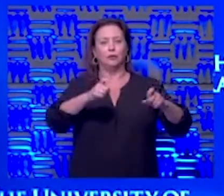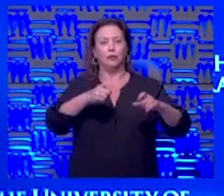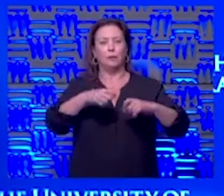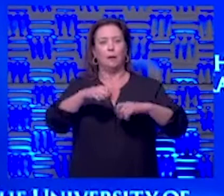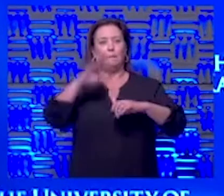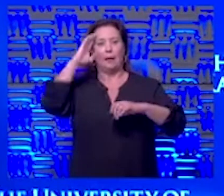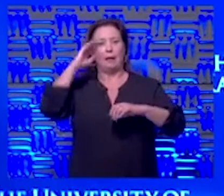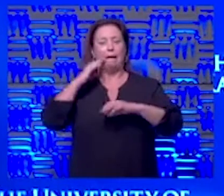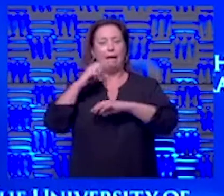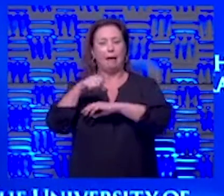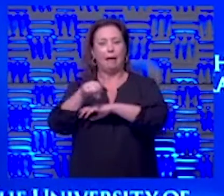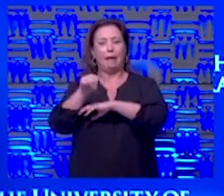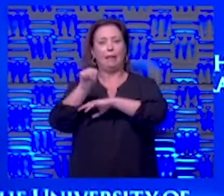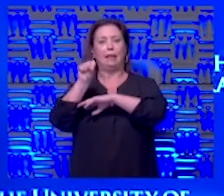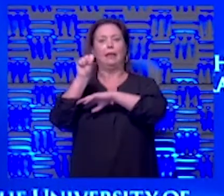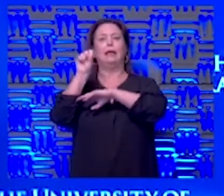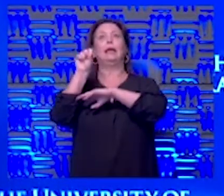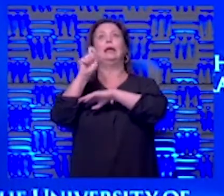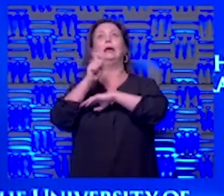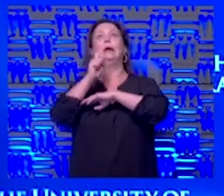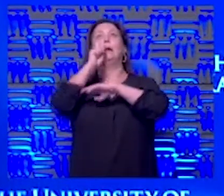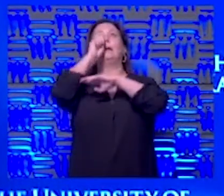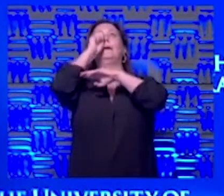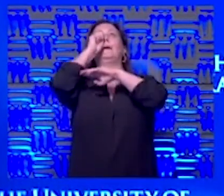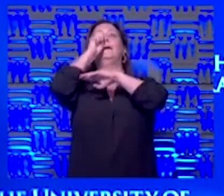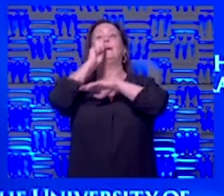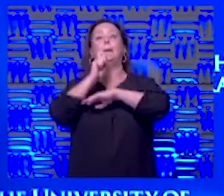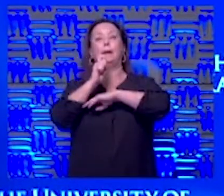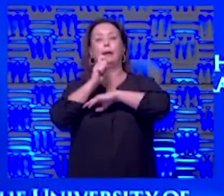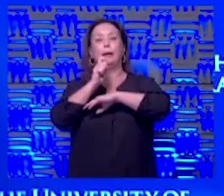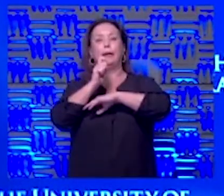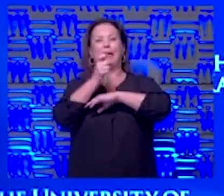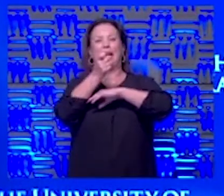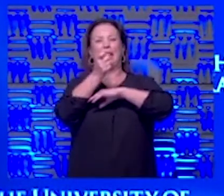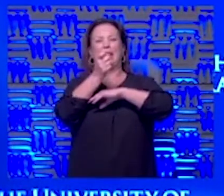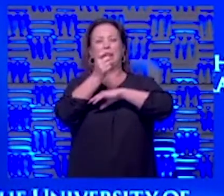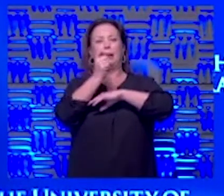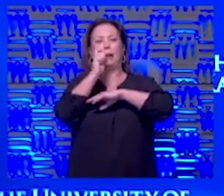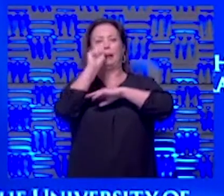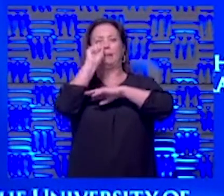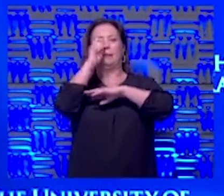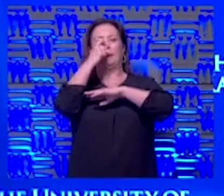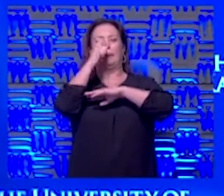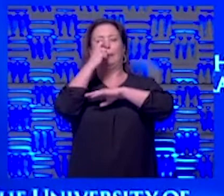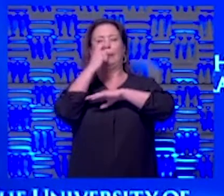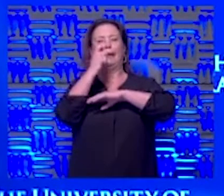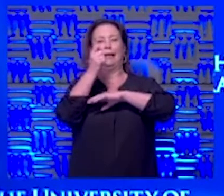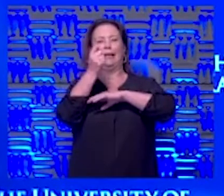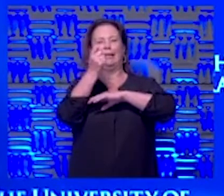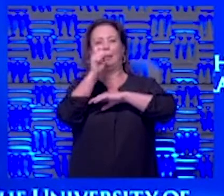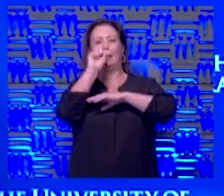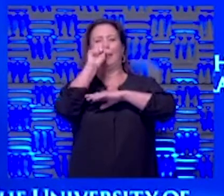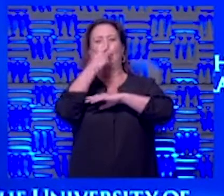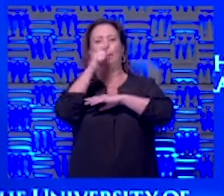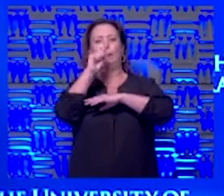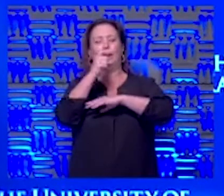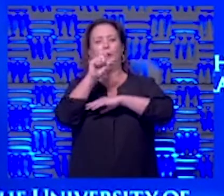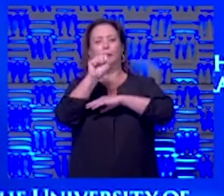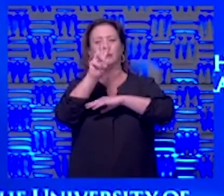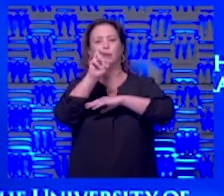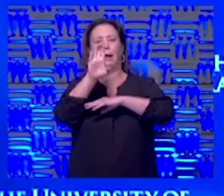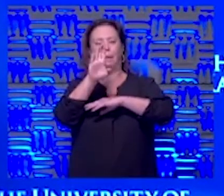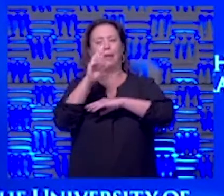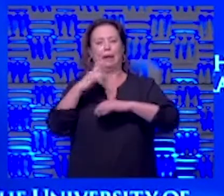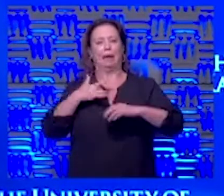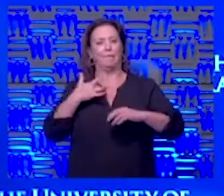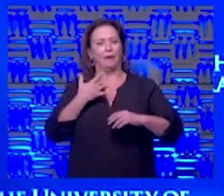the way back, and it went up, whistle slick. Little bit of a twirl that's little tiny bit